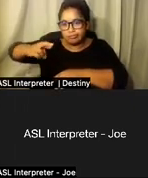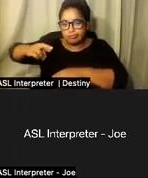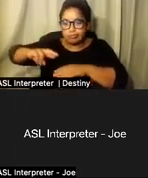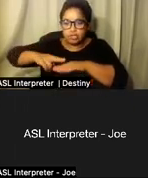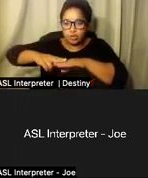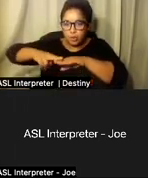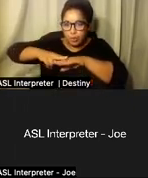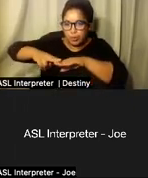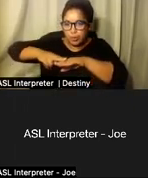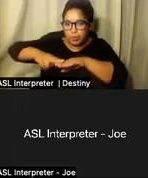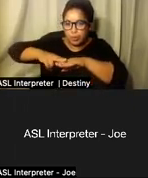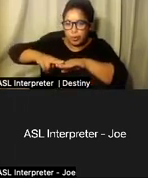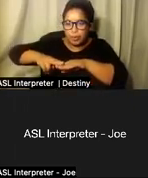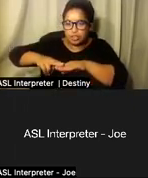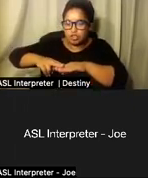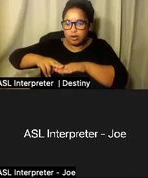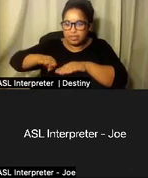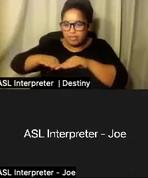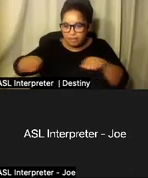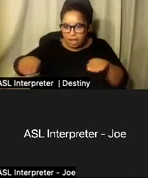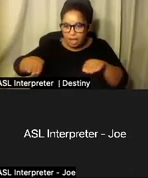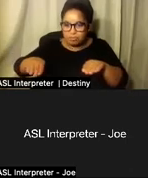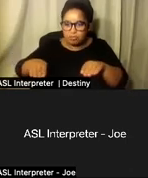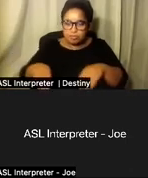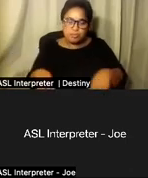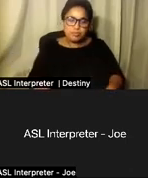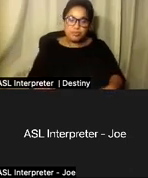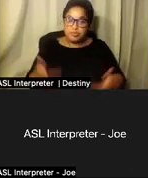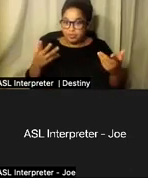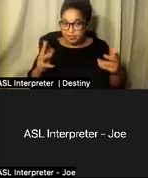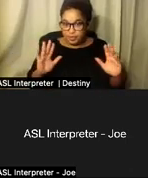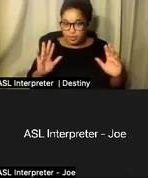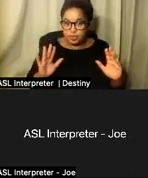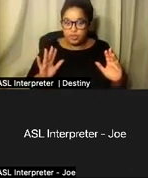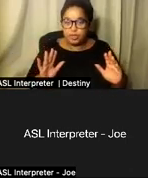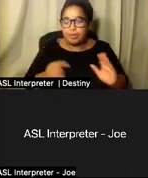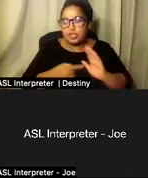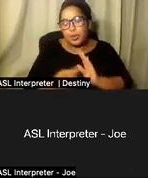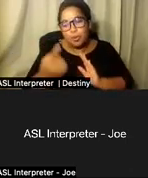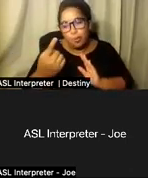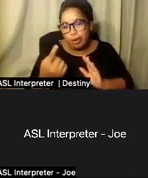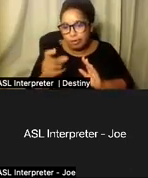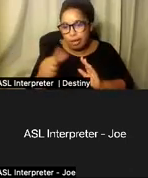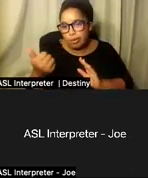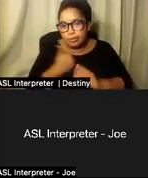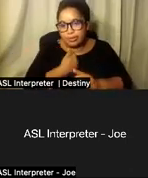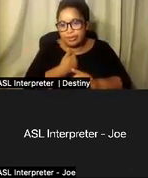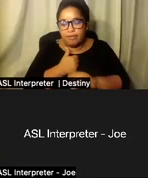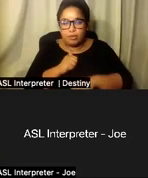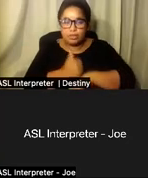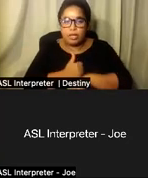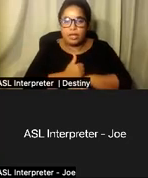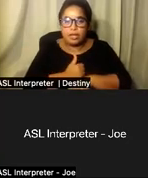to make sure those are all secured down. So now that we've done that, I'm only gonna show you guys one of these. I'll secure the other one later for you guys in the interest